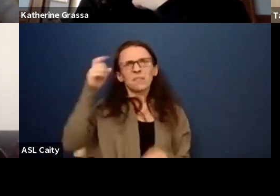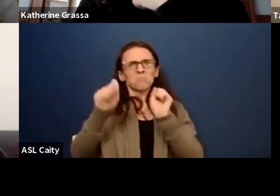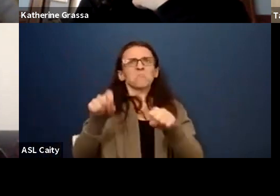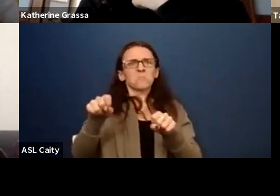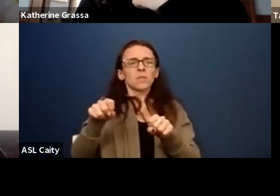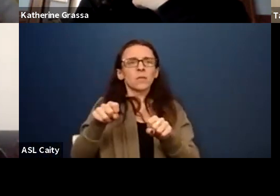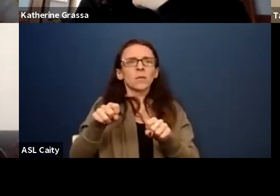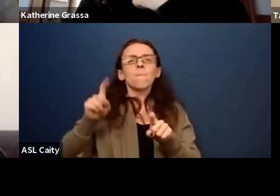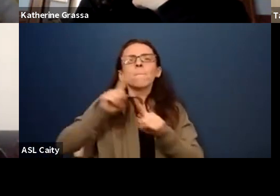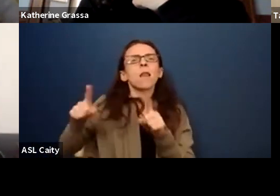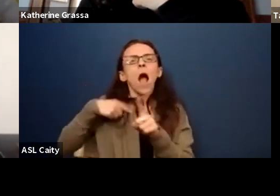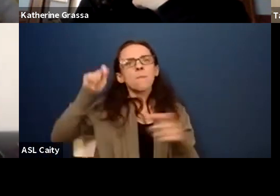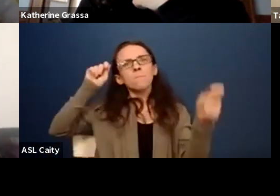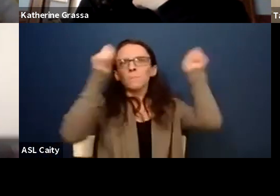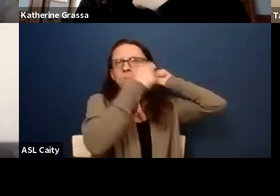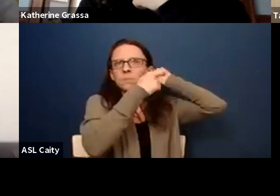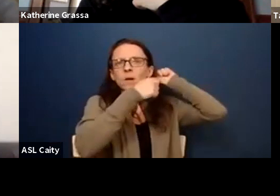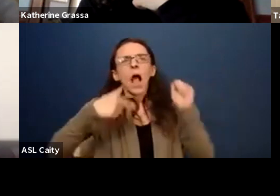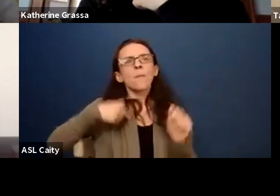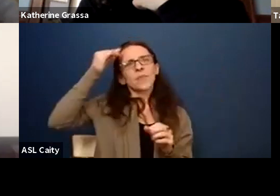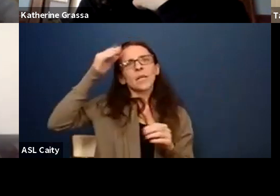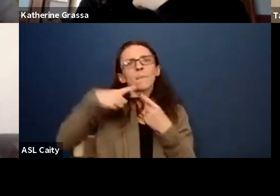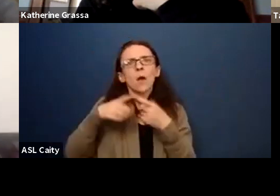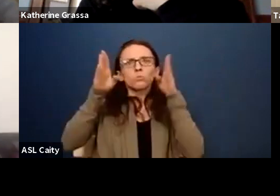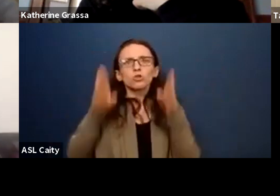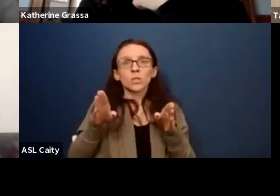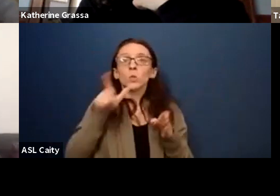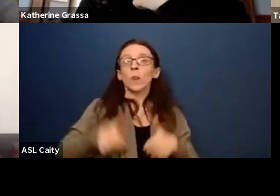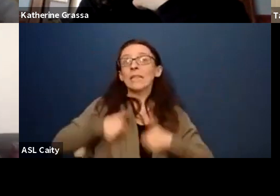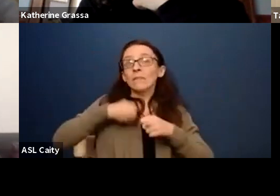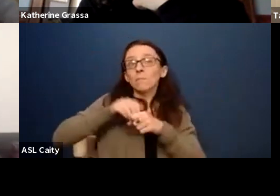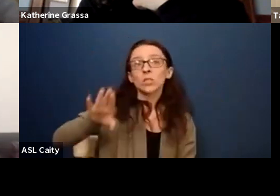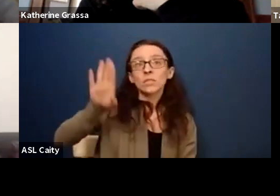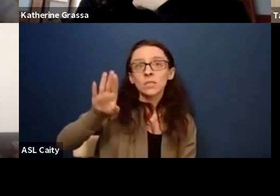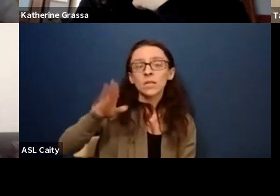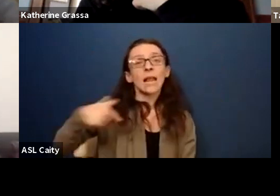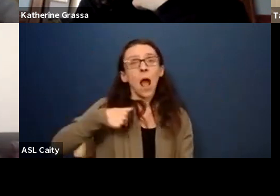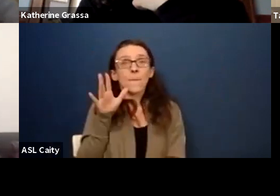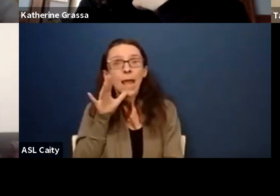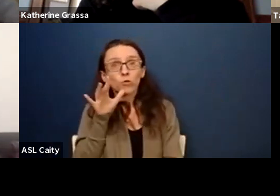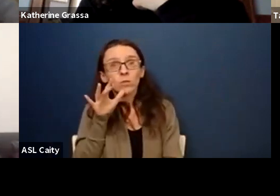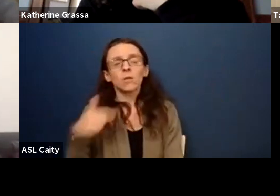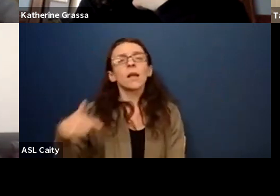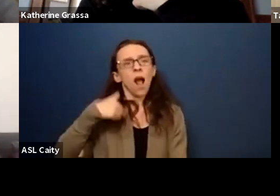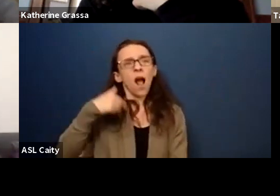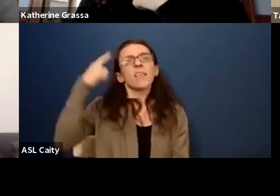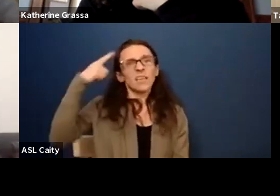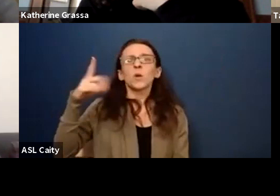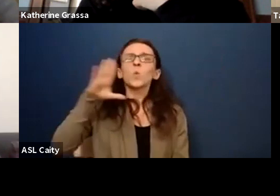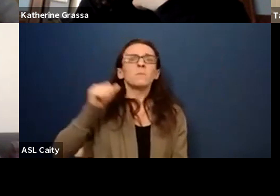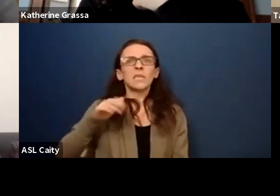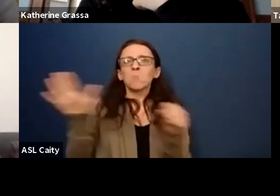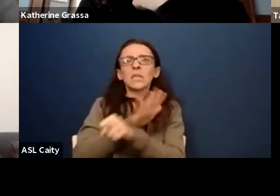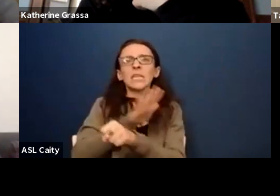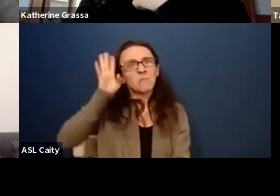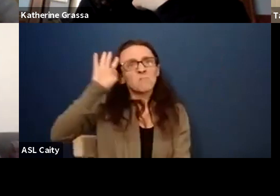wearing the hat of a Boston resident and a parent who thinks that it would be seen as extremely arbitrary